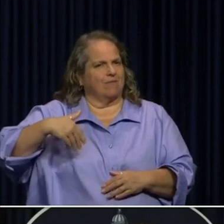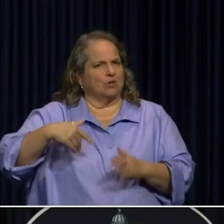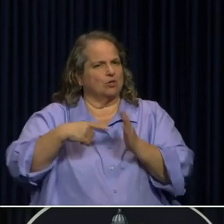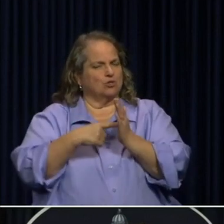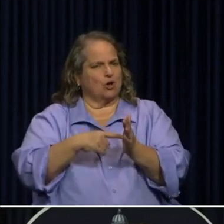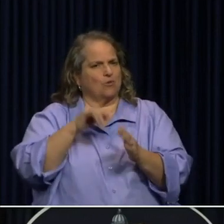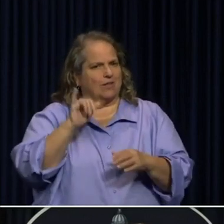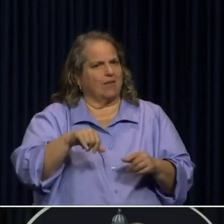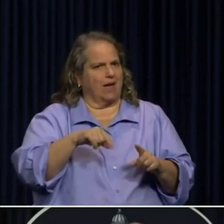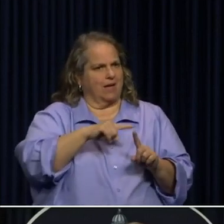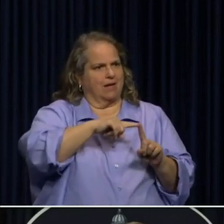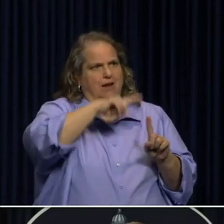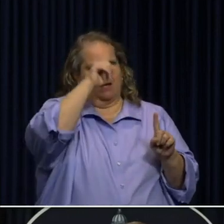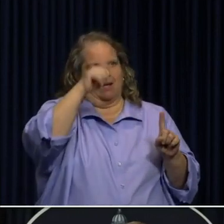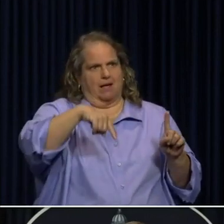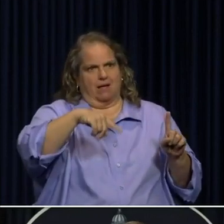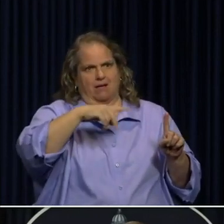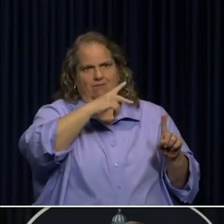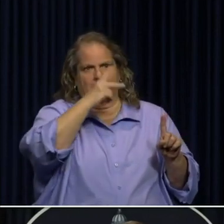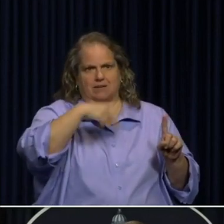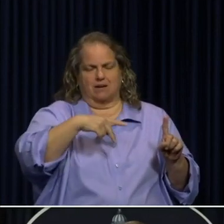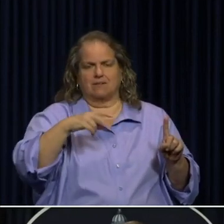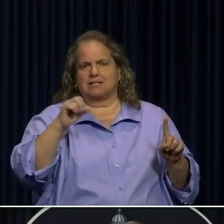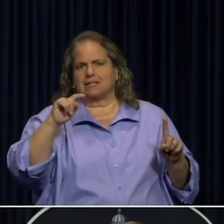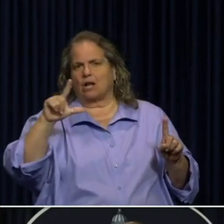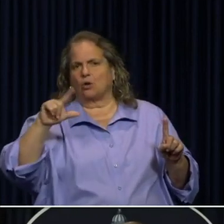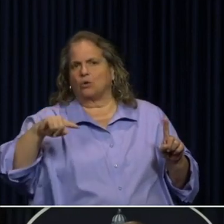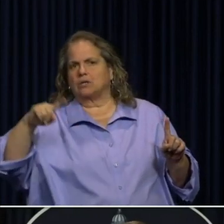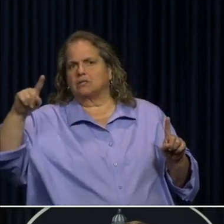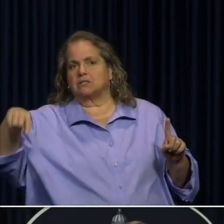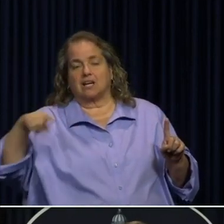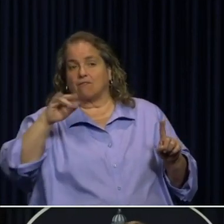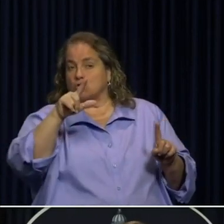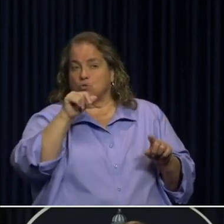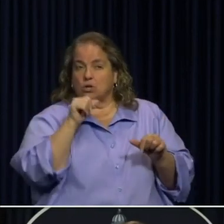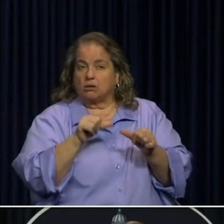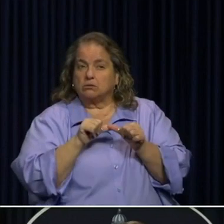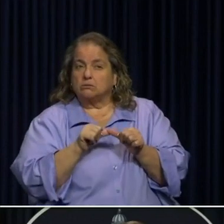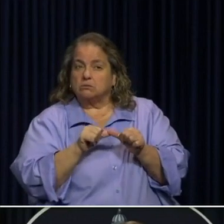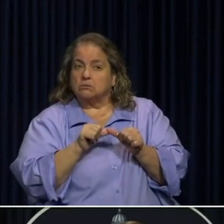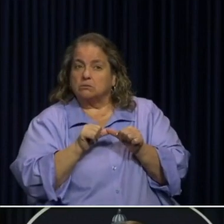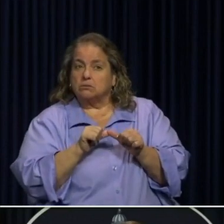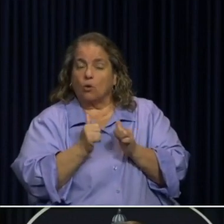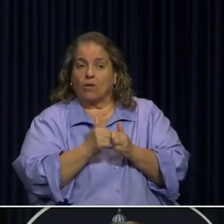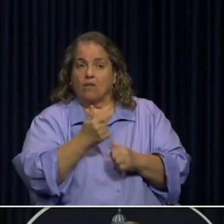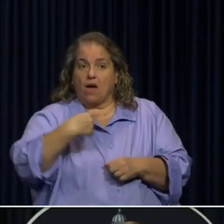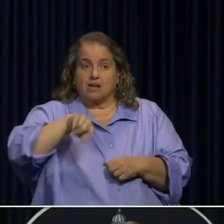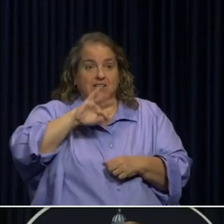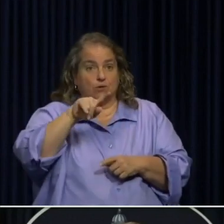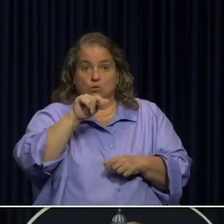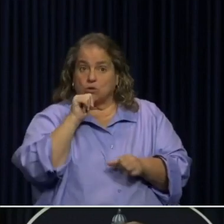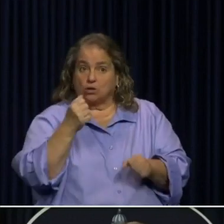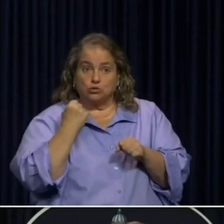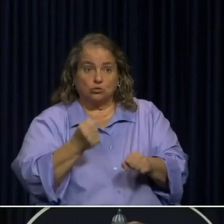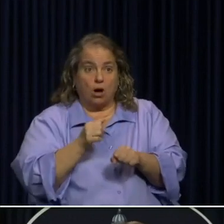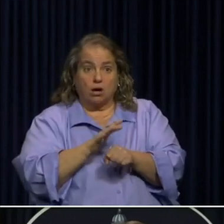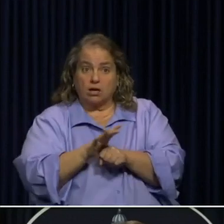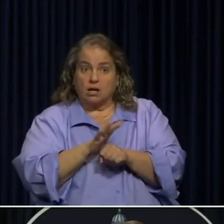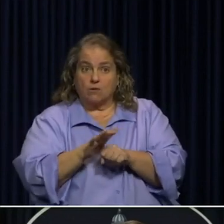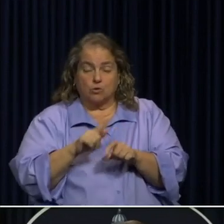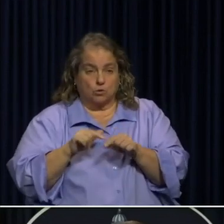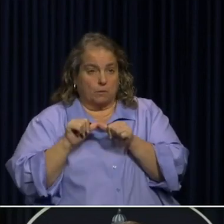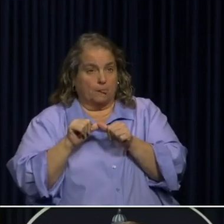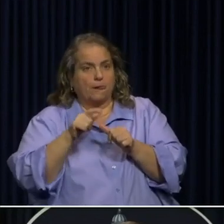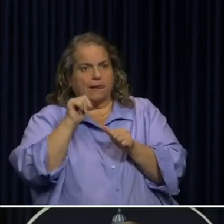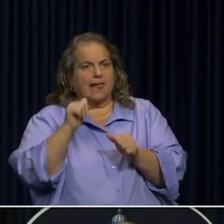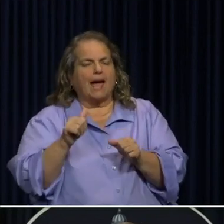while, but it shows that if you do not stick with this, if you are not strong enough, that you actually can lose